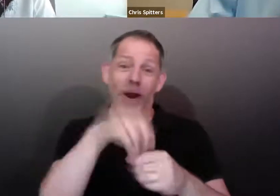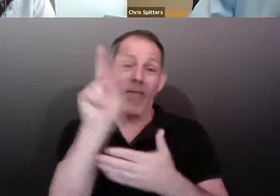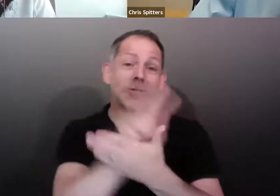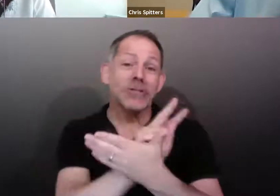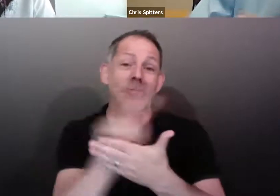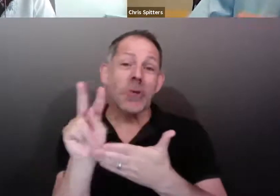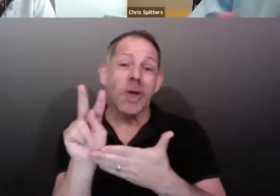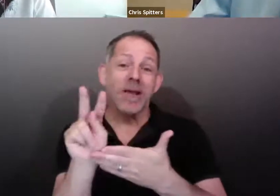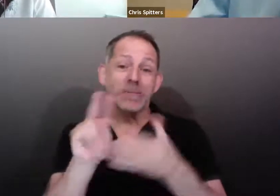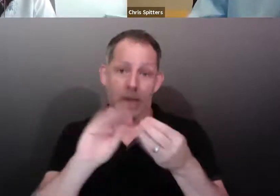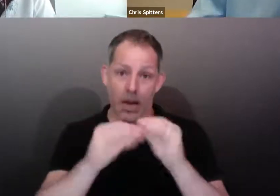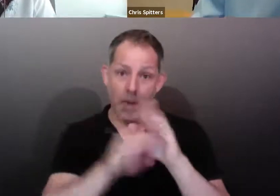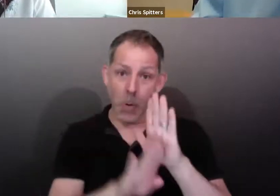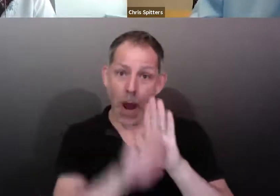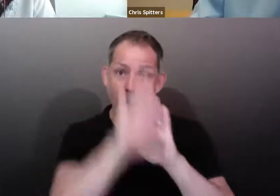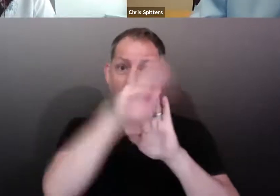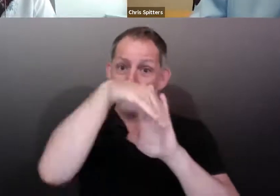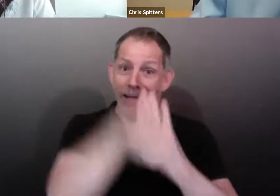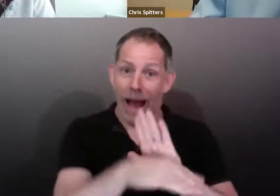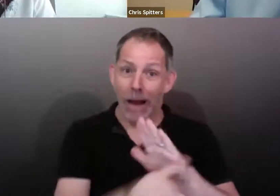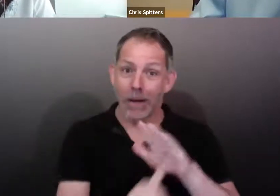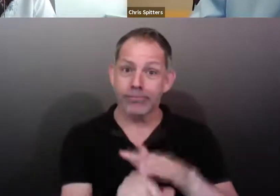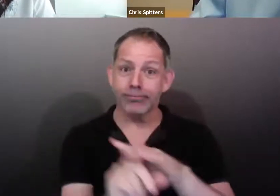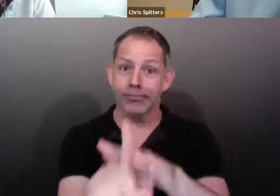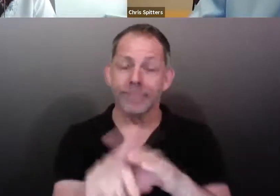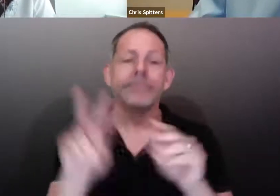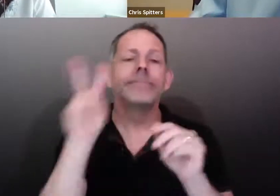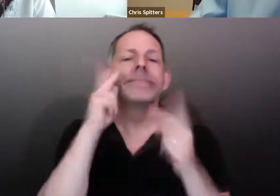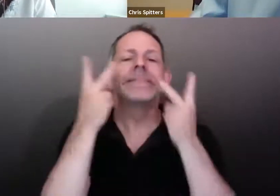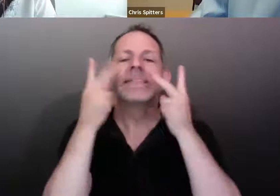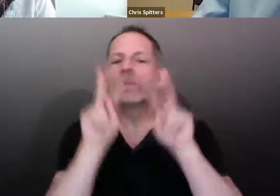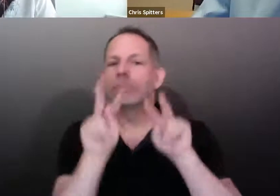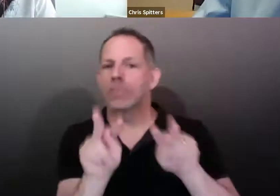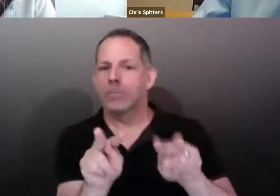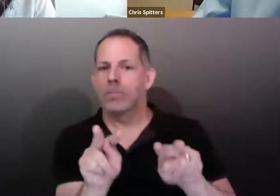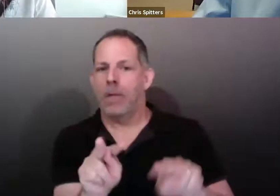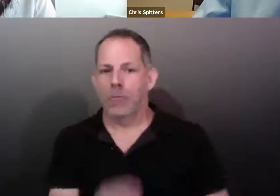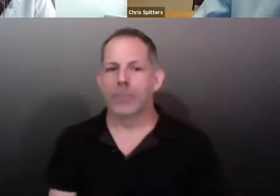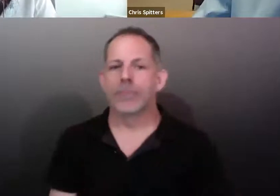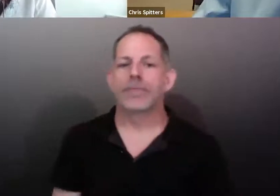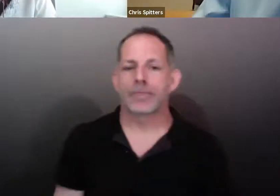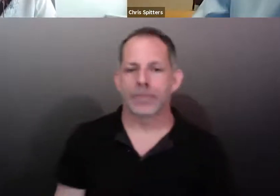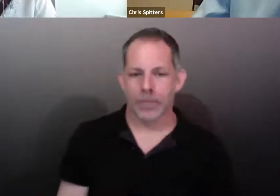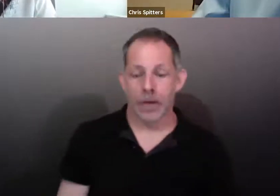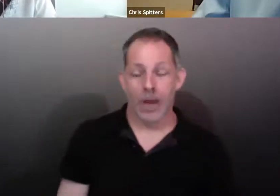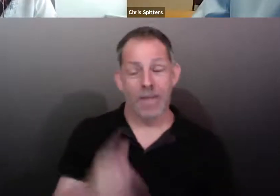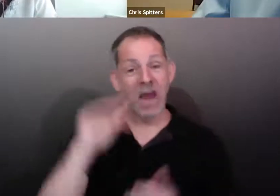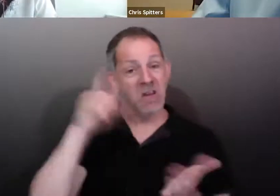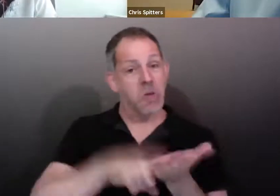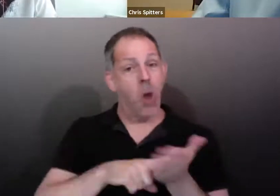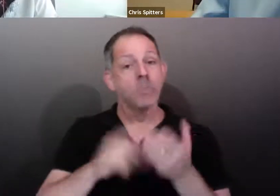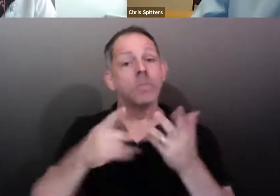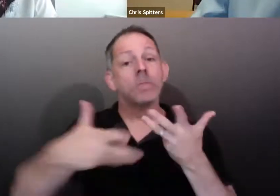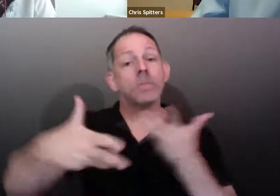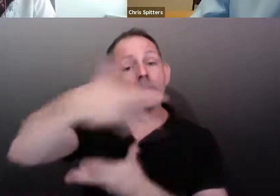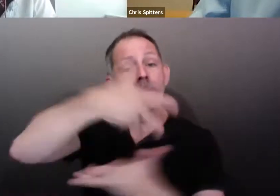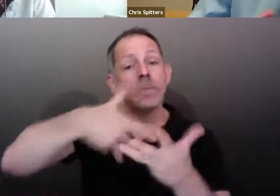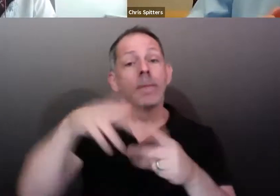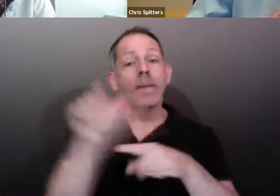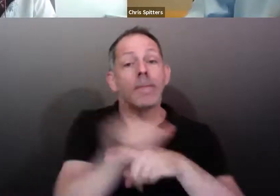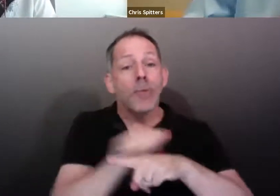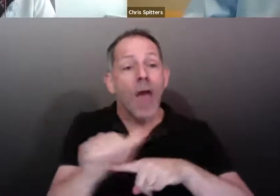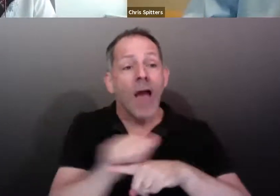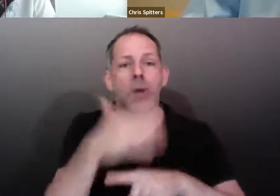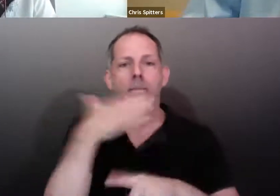better outcome in the wake of the Labor Day holiday. So we'll be watching that over the next week or two. I